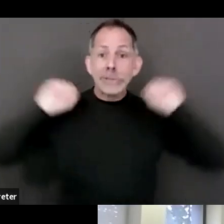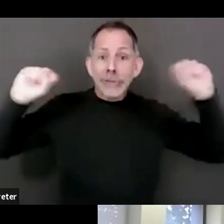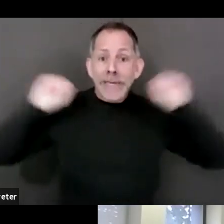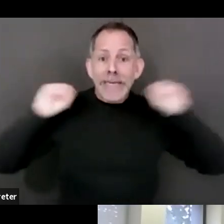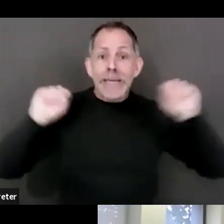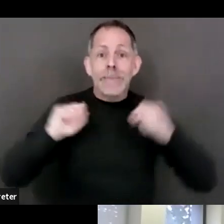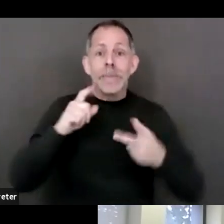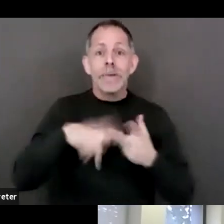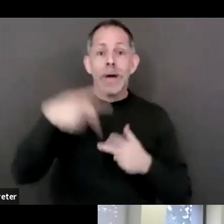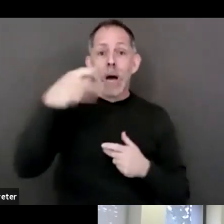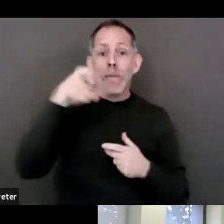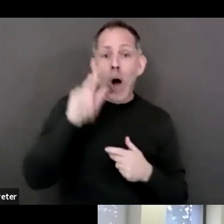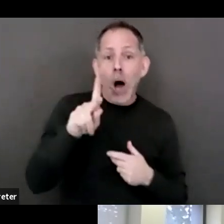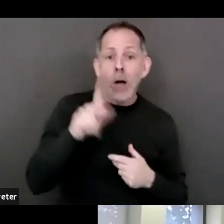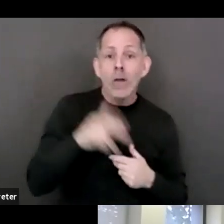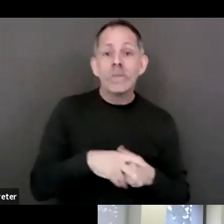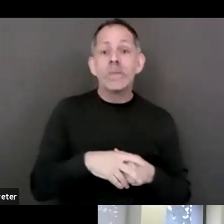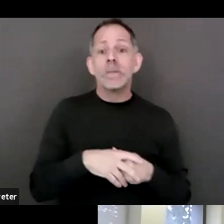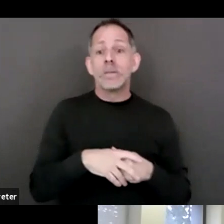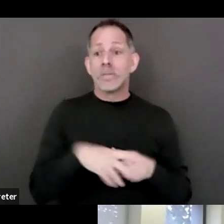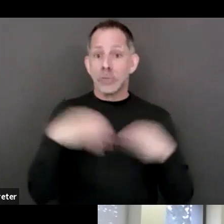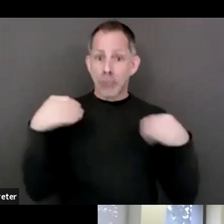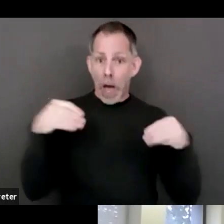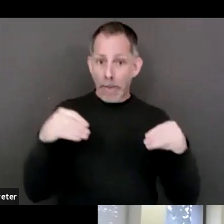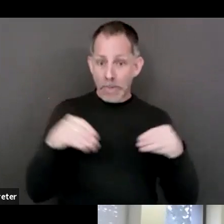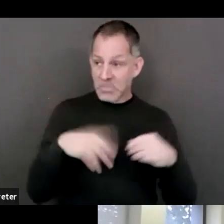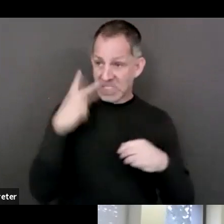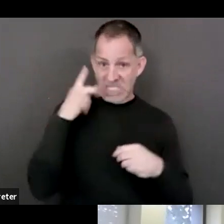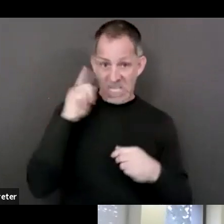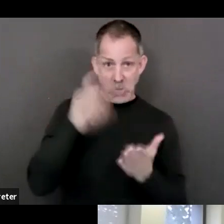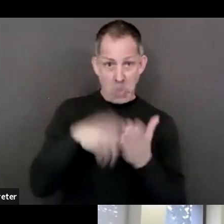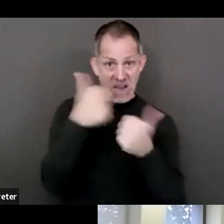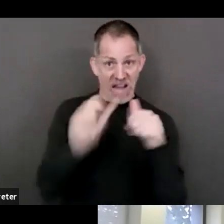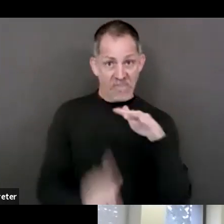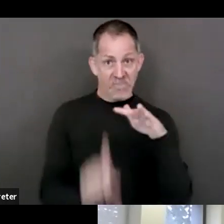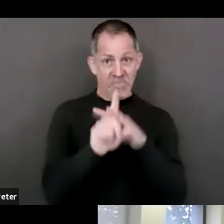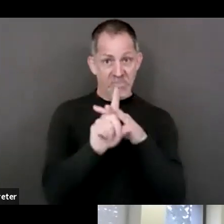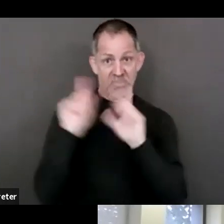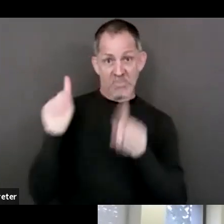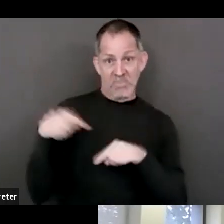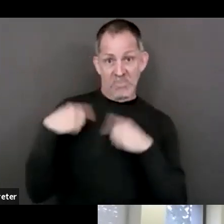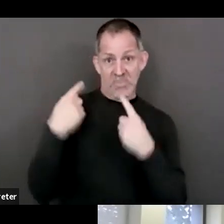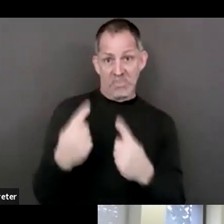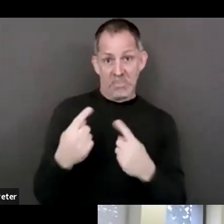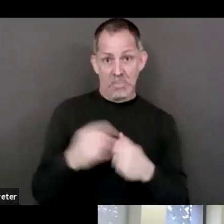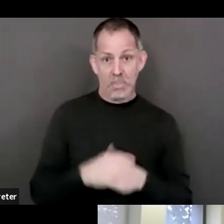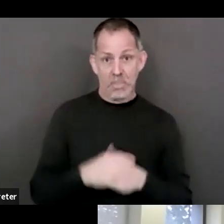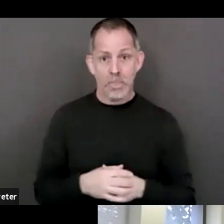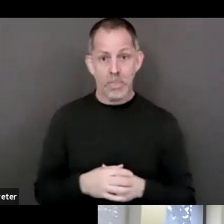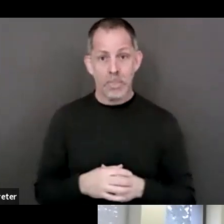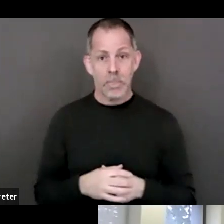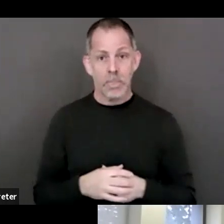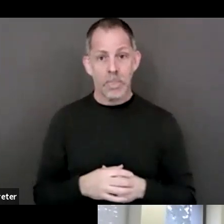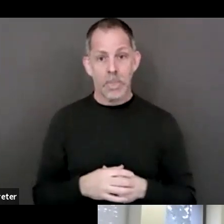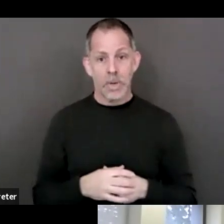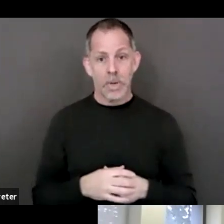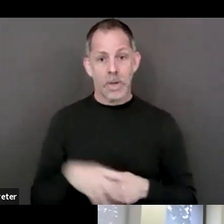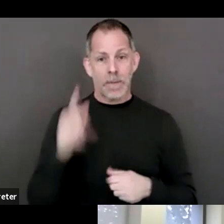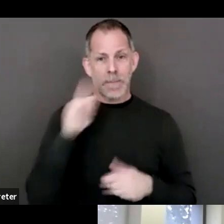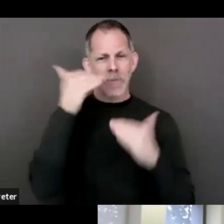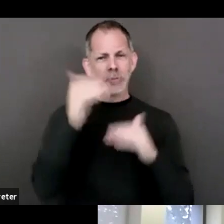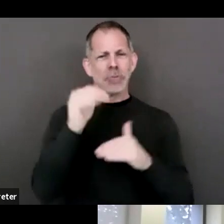to 25% capacity? Should you go to phase 2? Okay. Well, first, we are